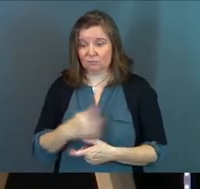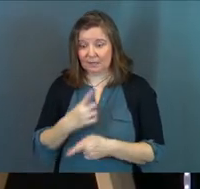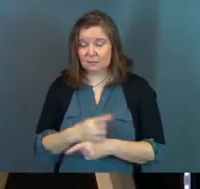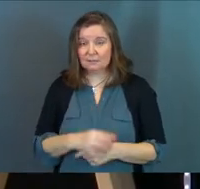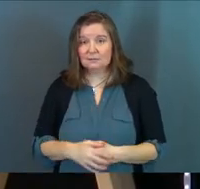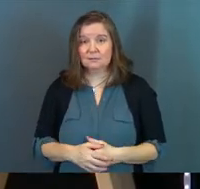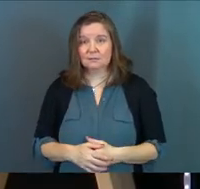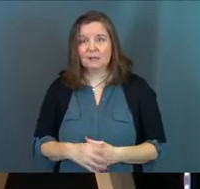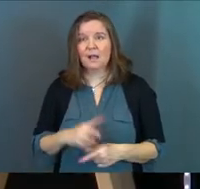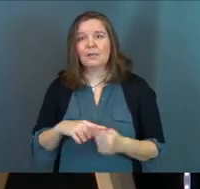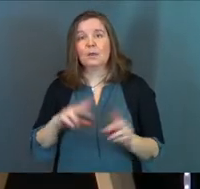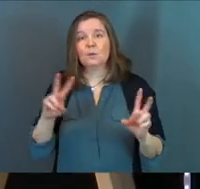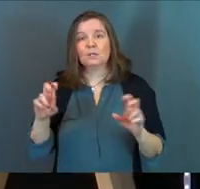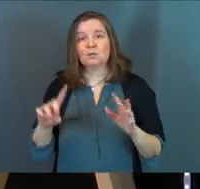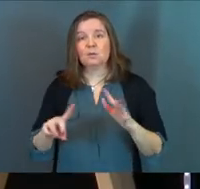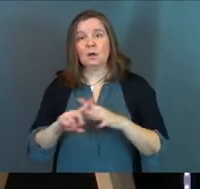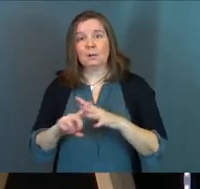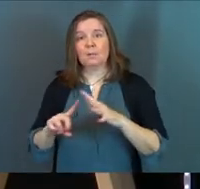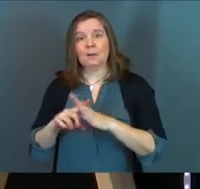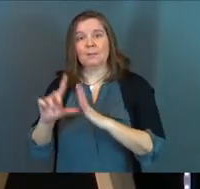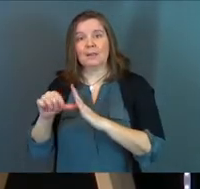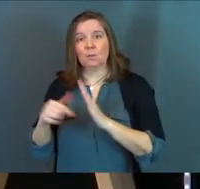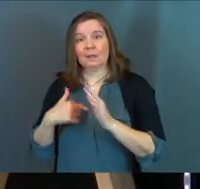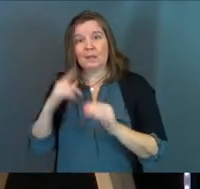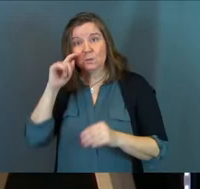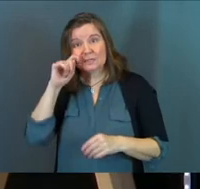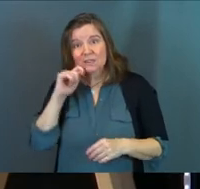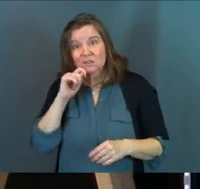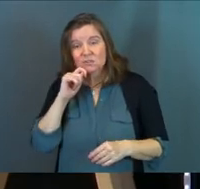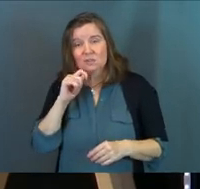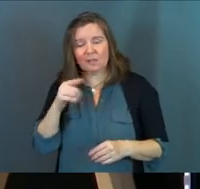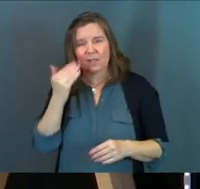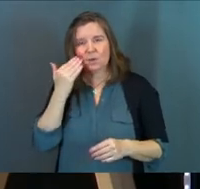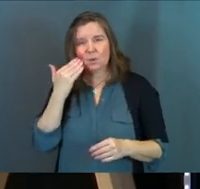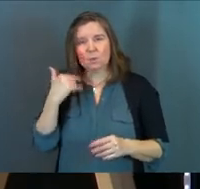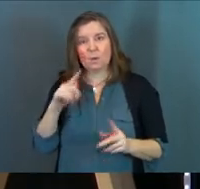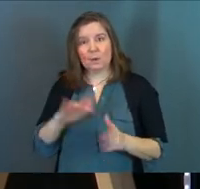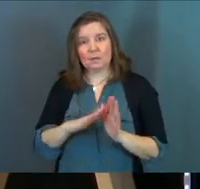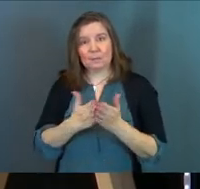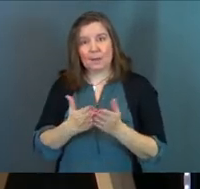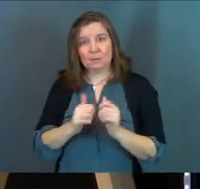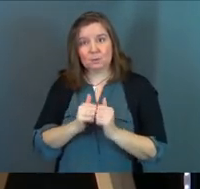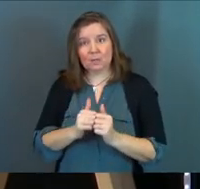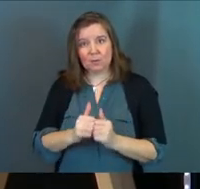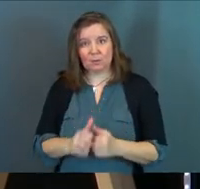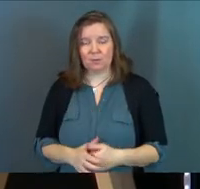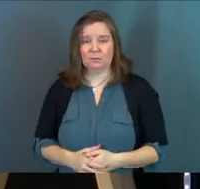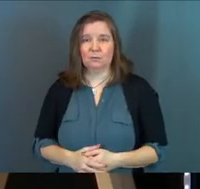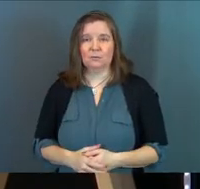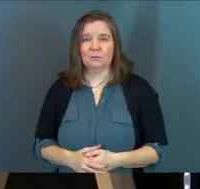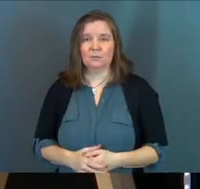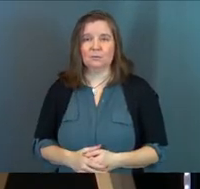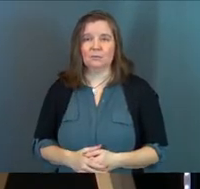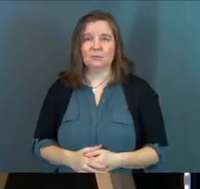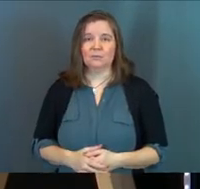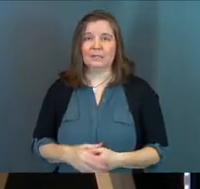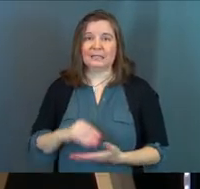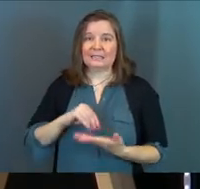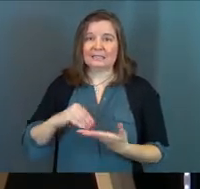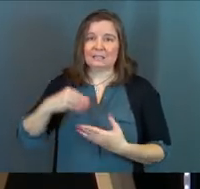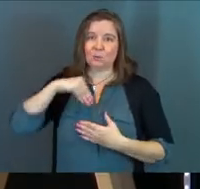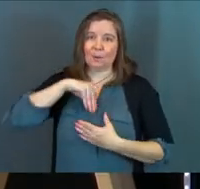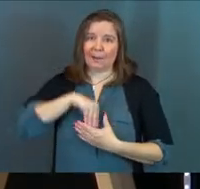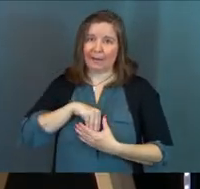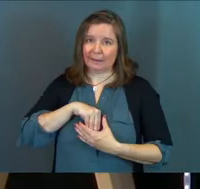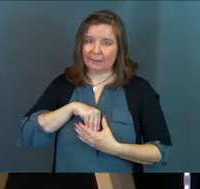right? And then when issues started to come up later when they were teenagers, they knew we went to the Bible together. Seeds were